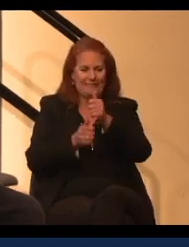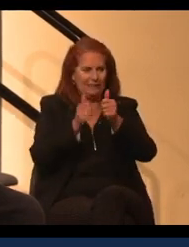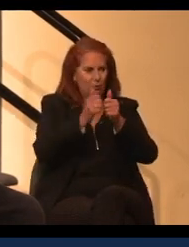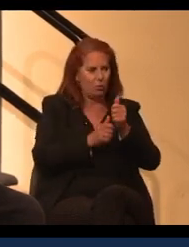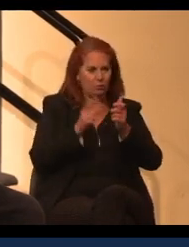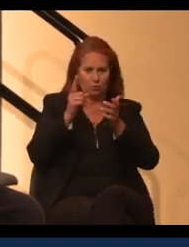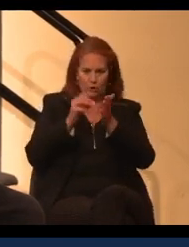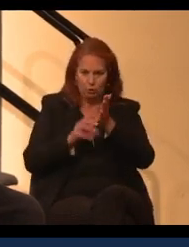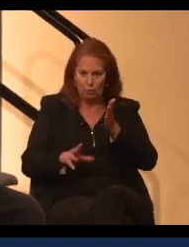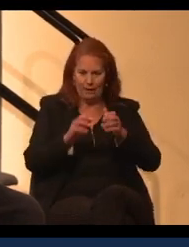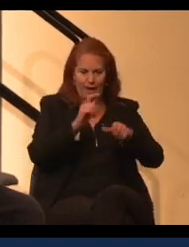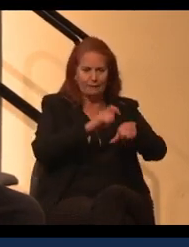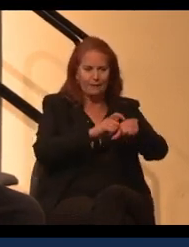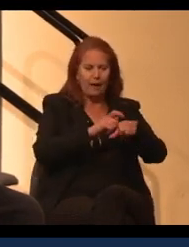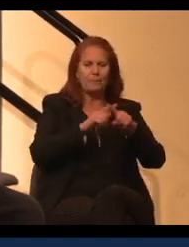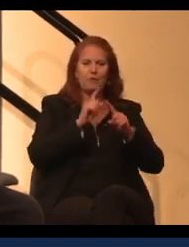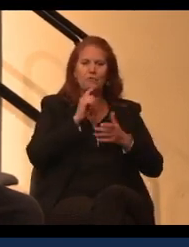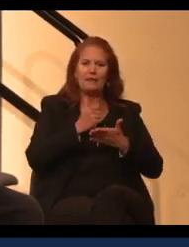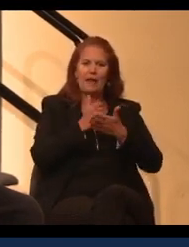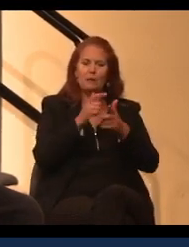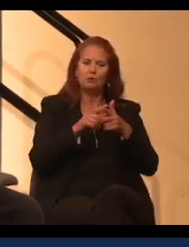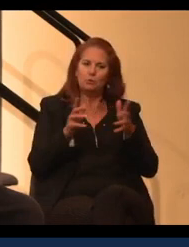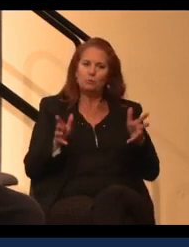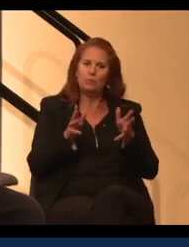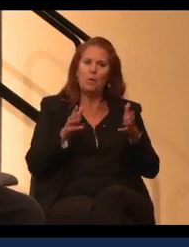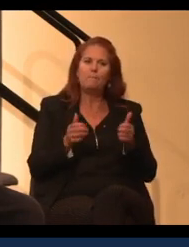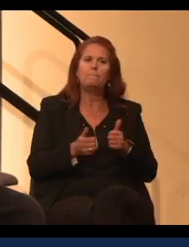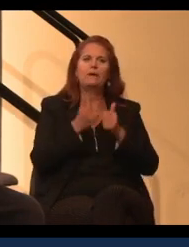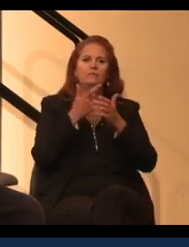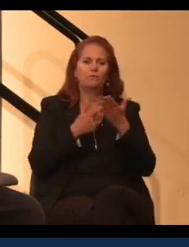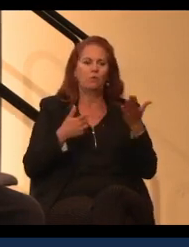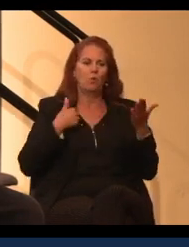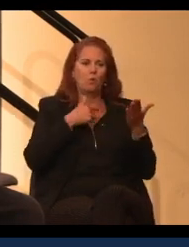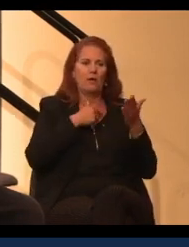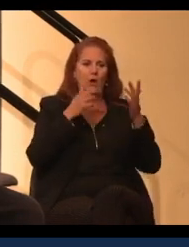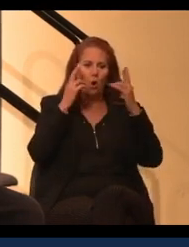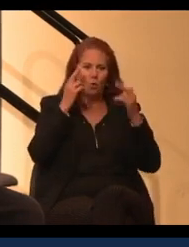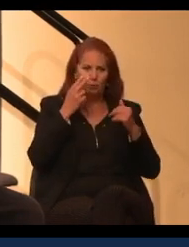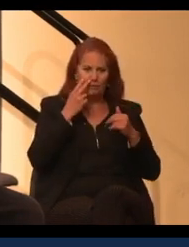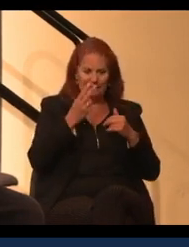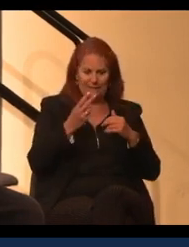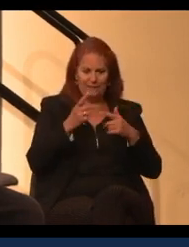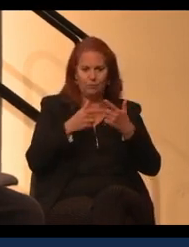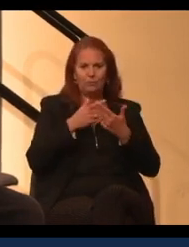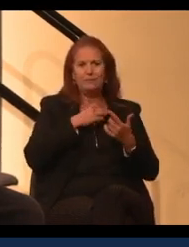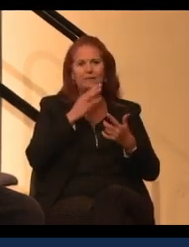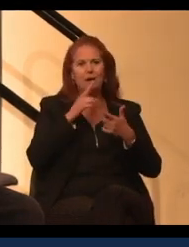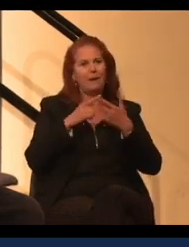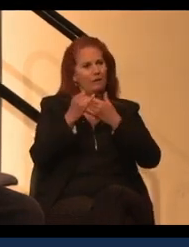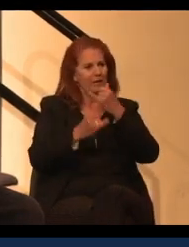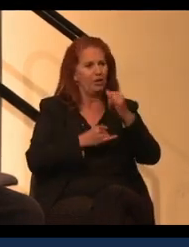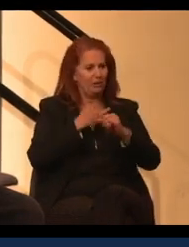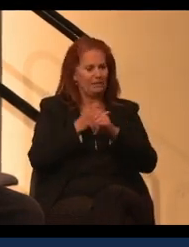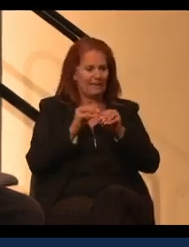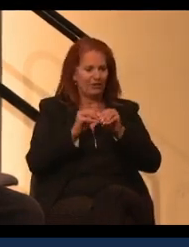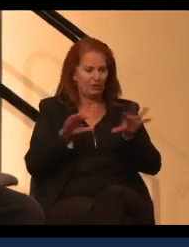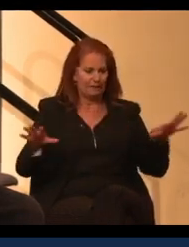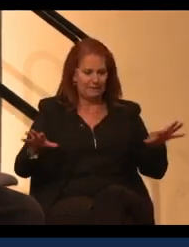at a time, but really help to promote much of what we hope to see with, when we talk about